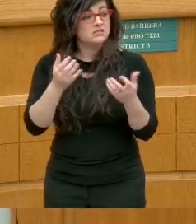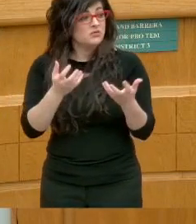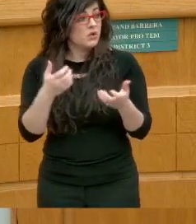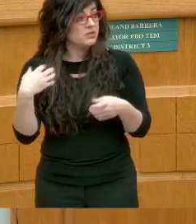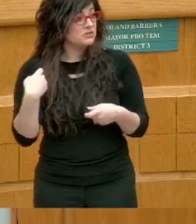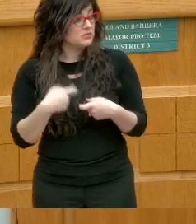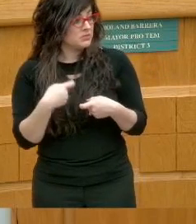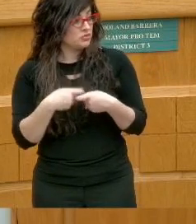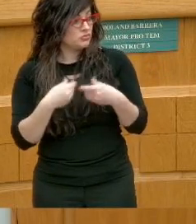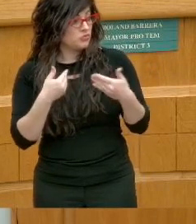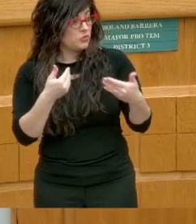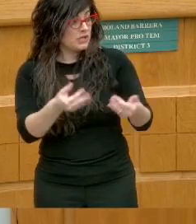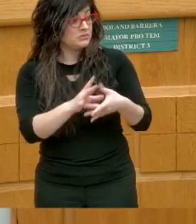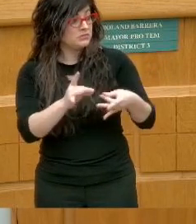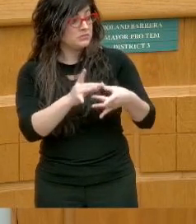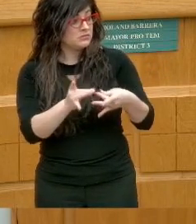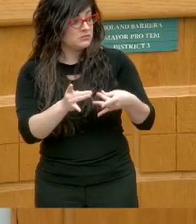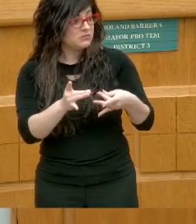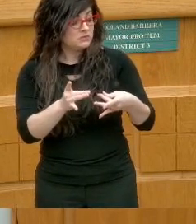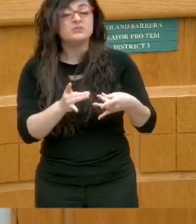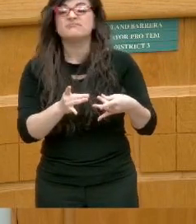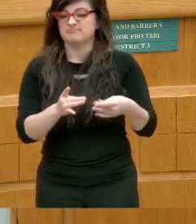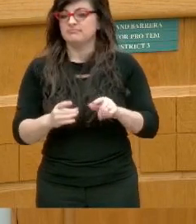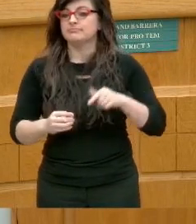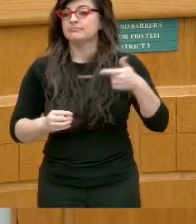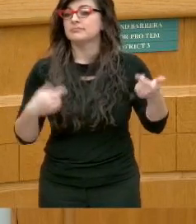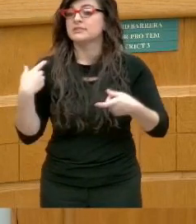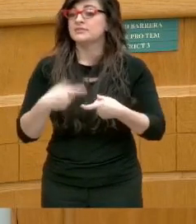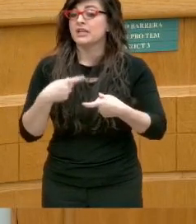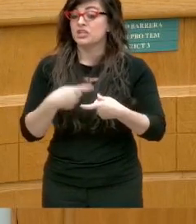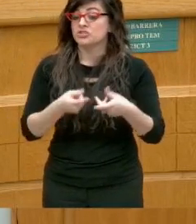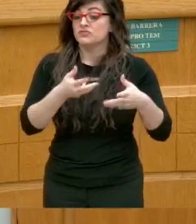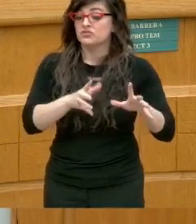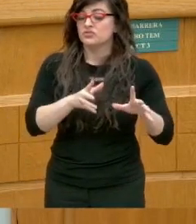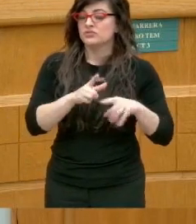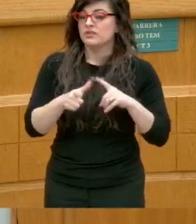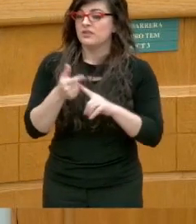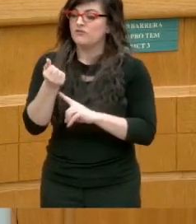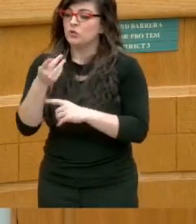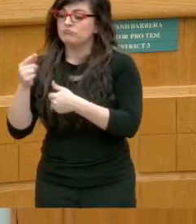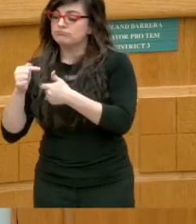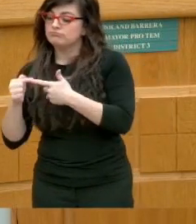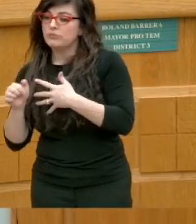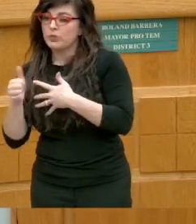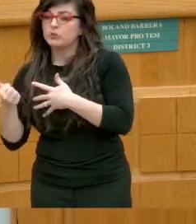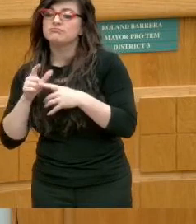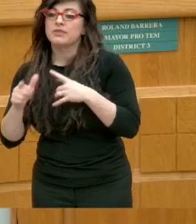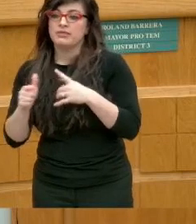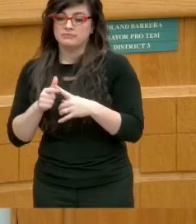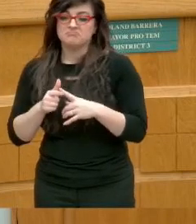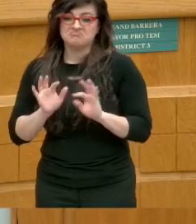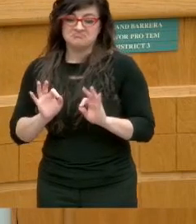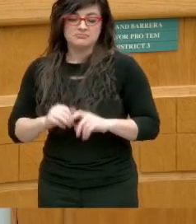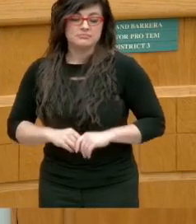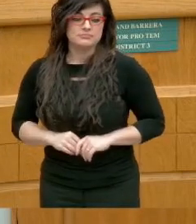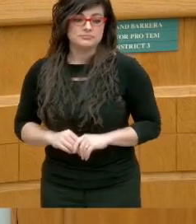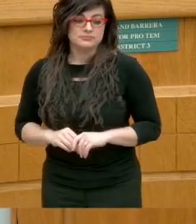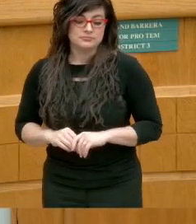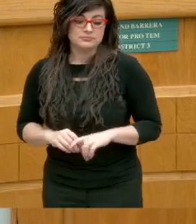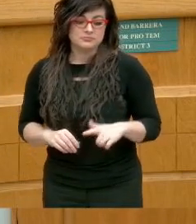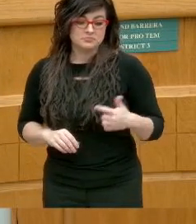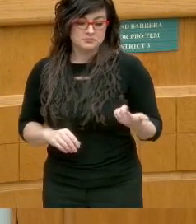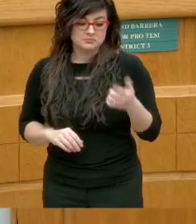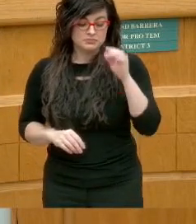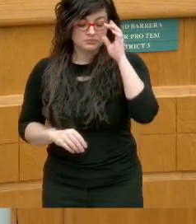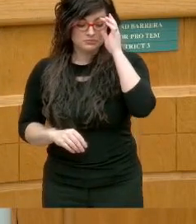I can translate this one now. Okay, all right. We'll do a quick translation, and then I'll just talk about a couple other things, and then we'll have Annette speak. En resumen, en las últimas 24